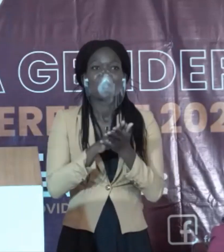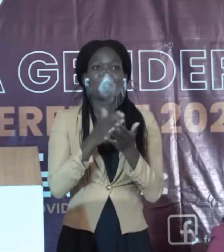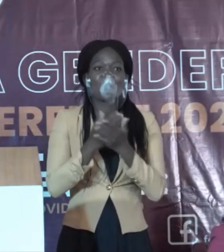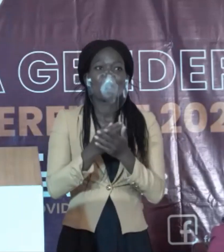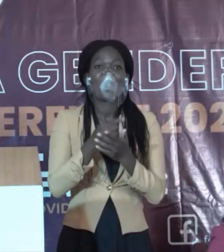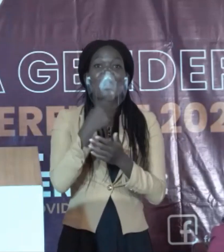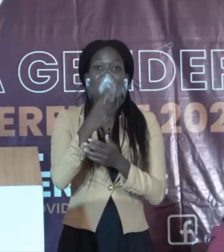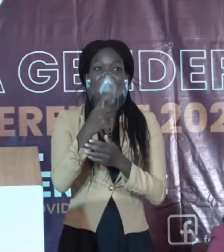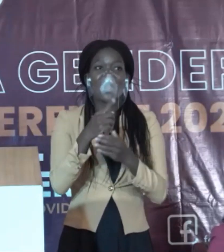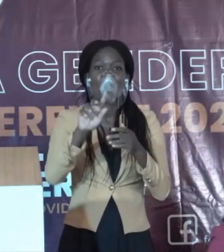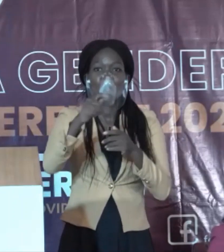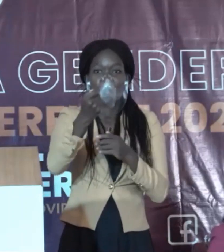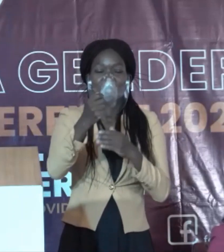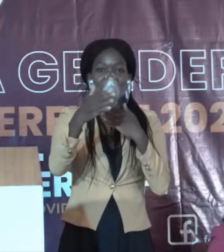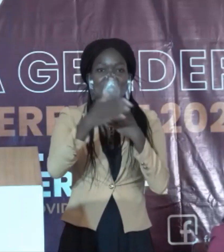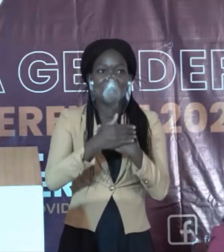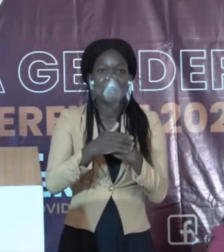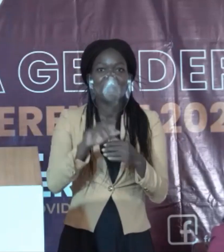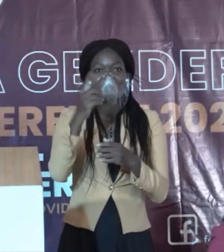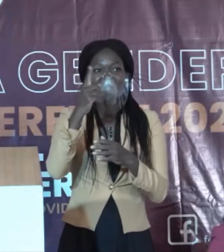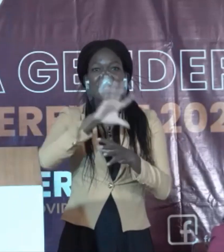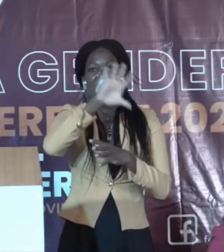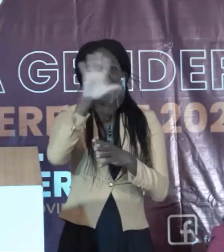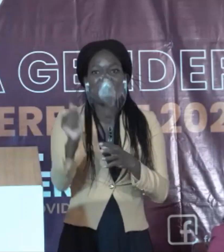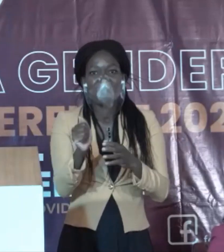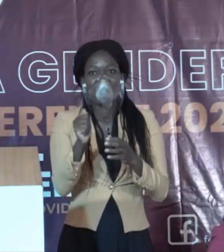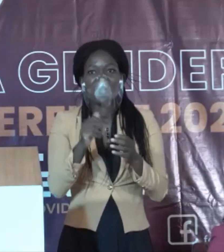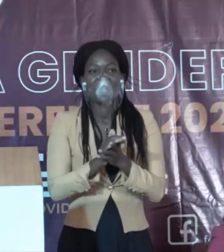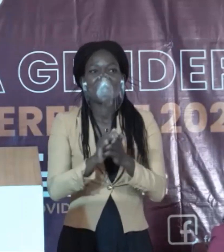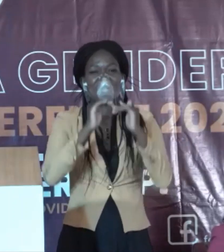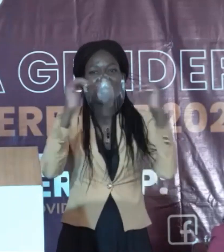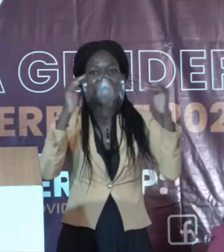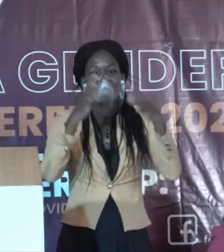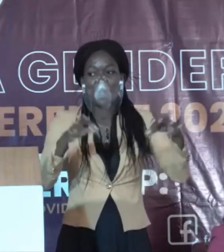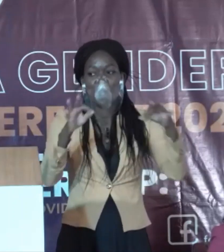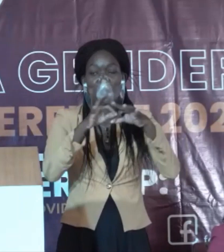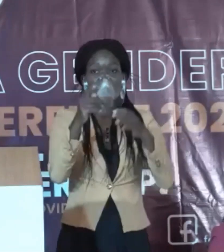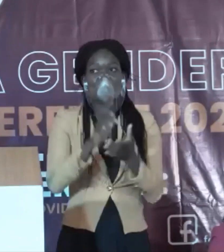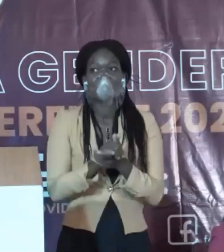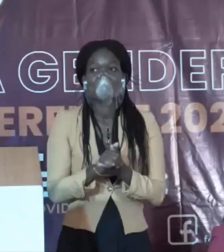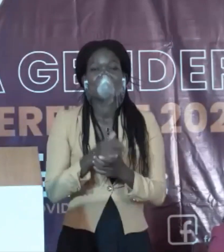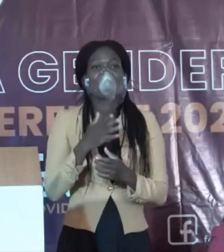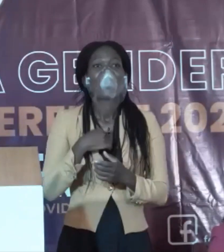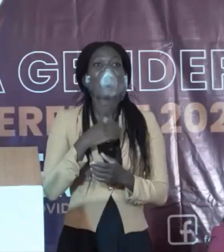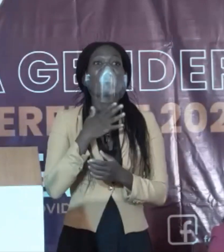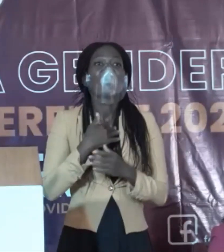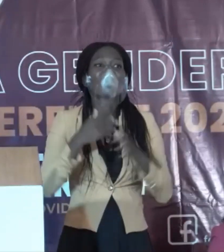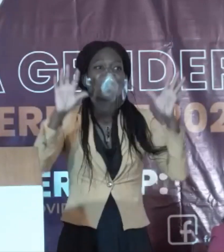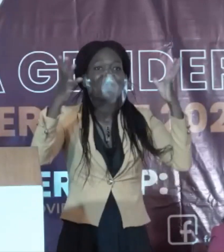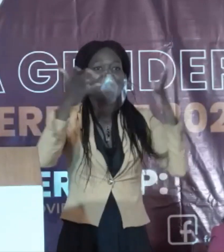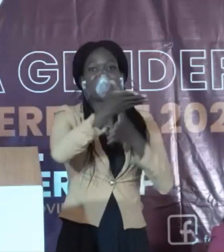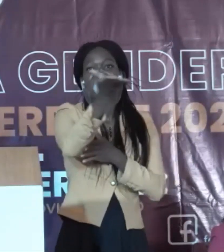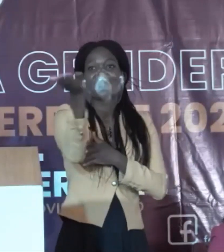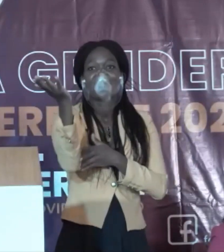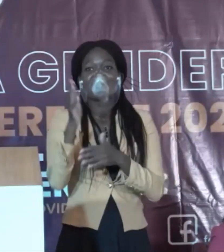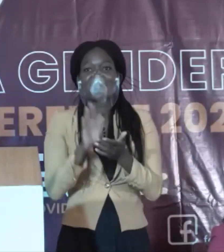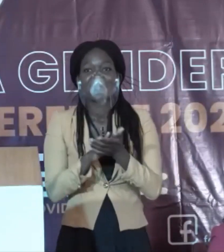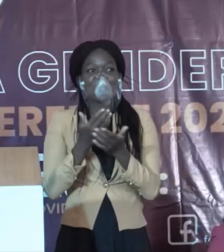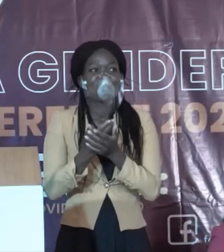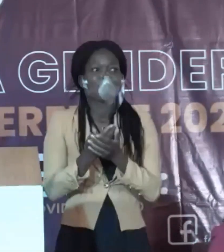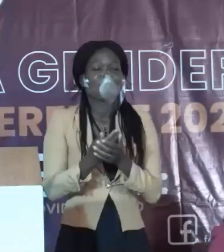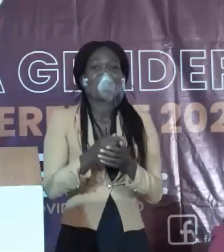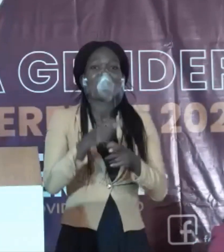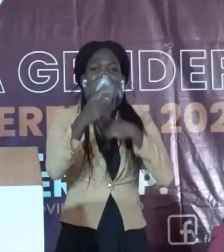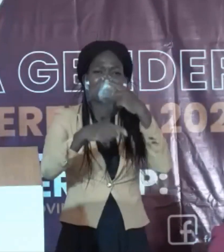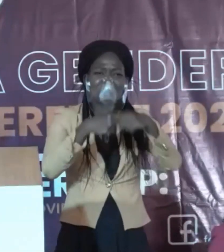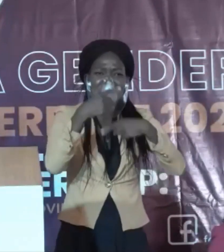at this first Africa Gender Equality Conference. I would like to congratulate you all for being able to keep the Africa